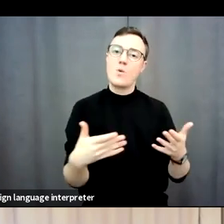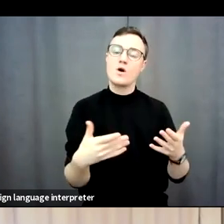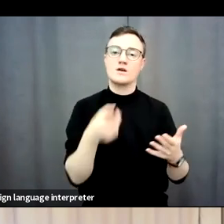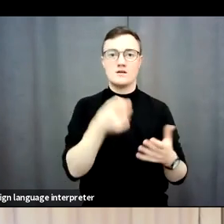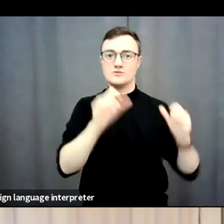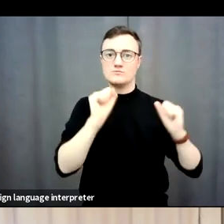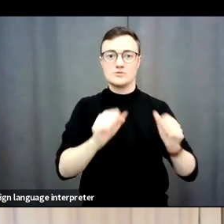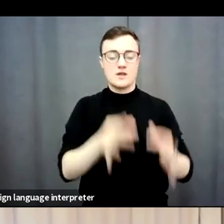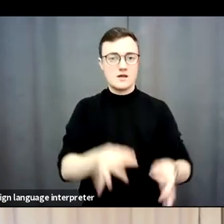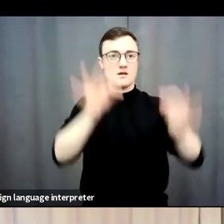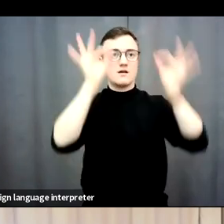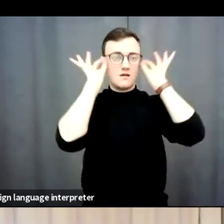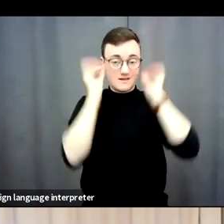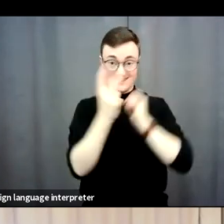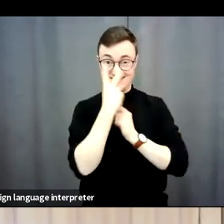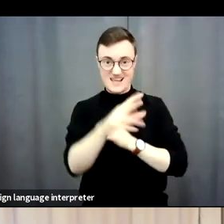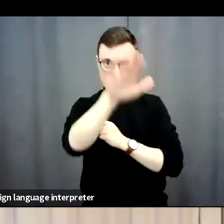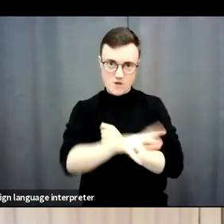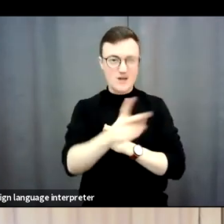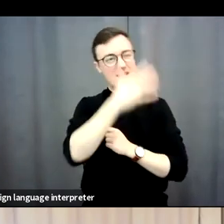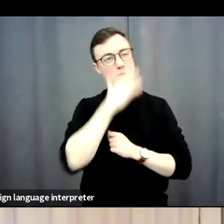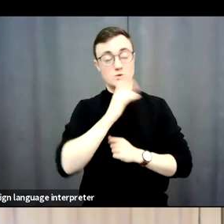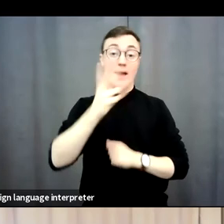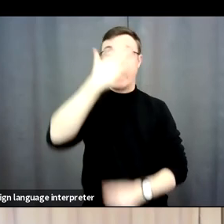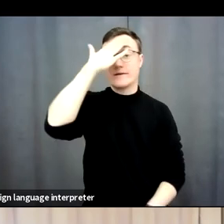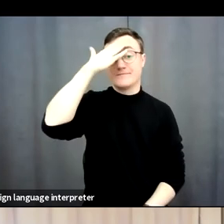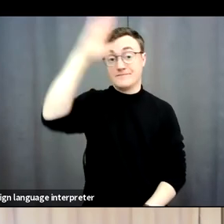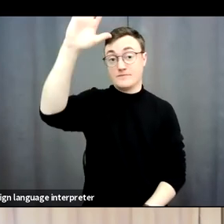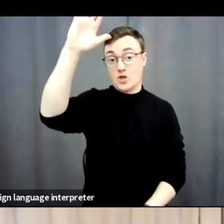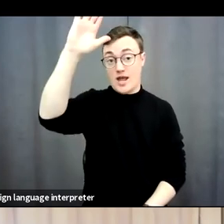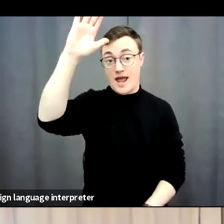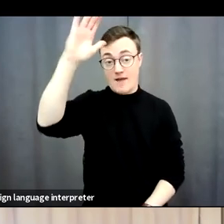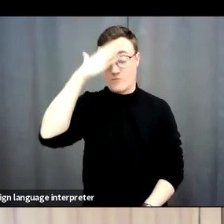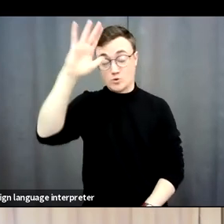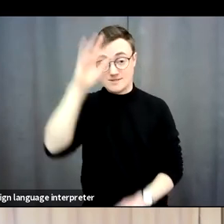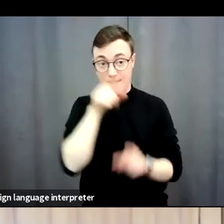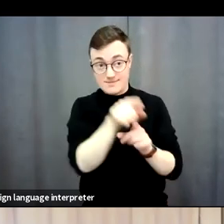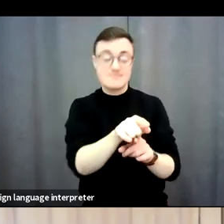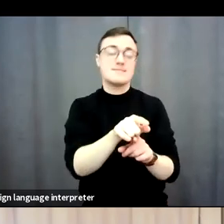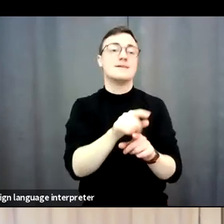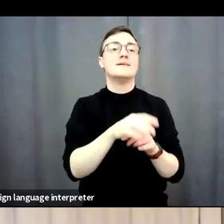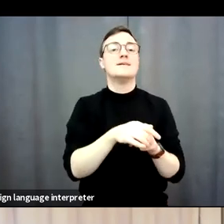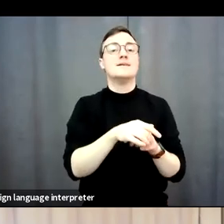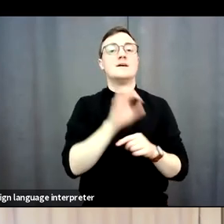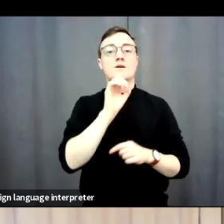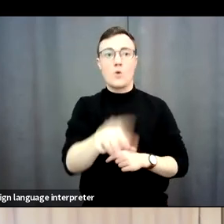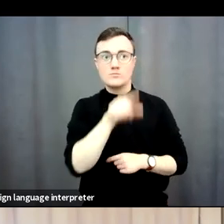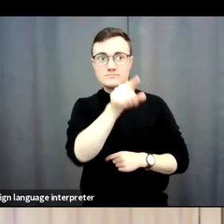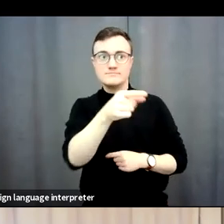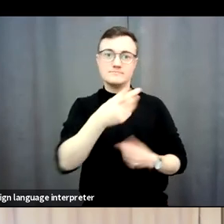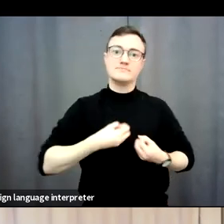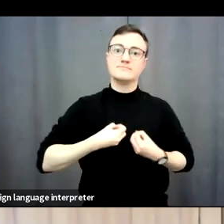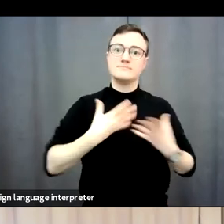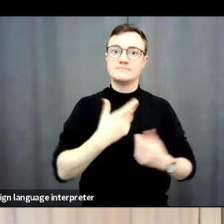the child or the youth or the grown-up with congenital deafblindness. When they are doing some utterances